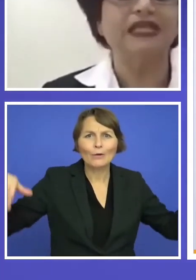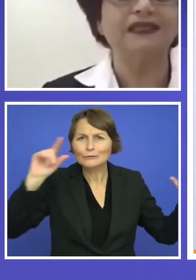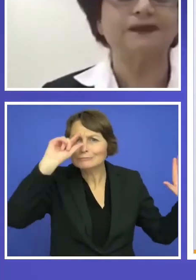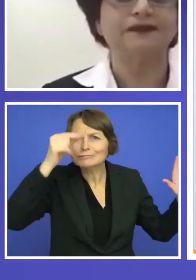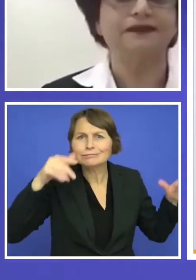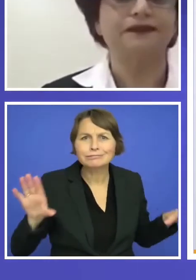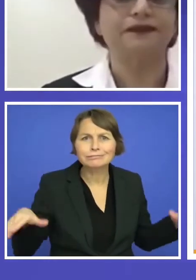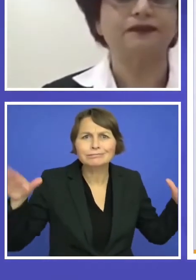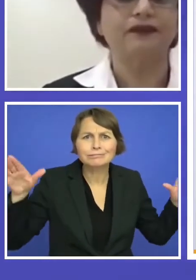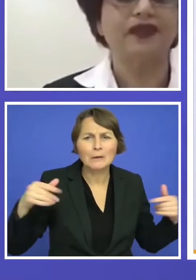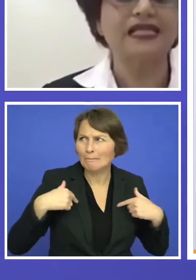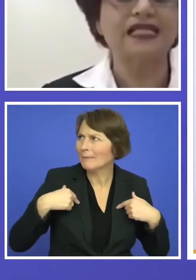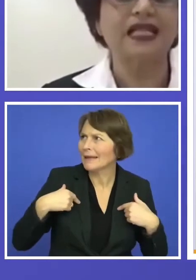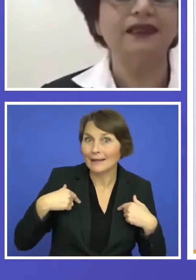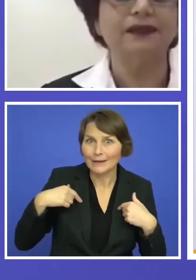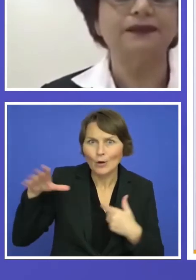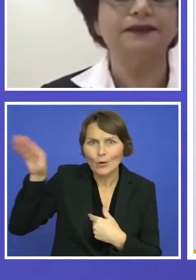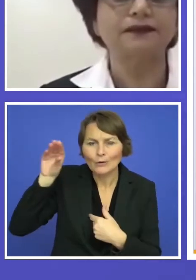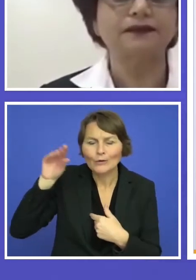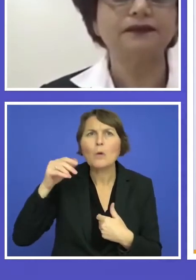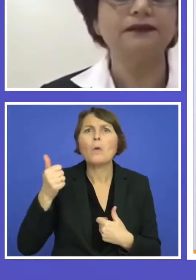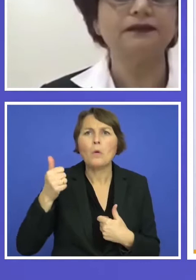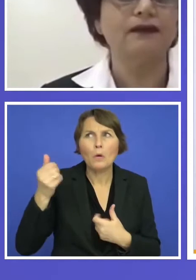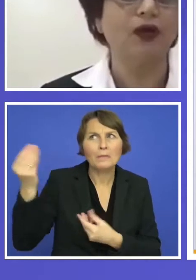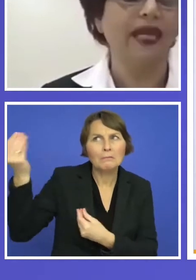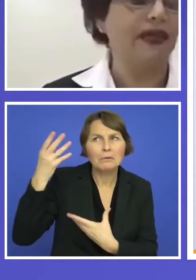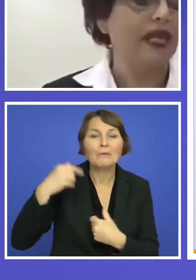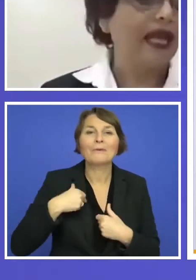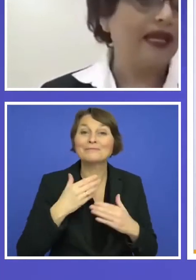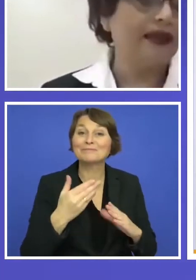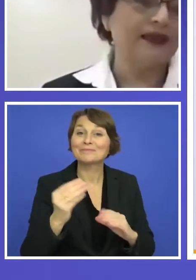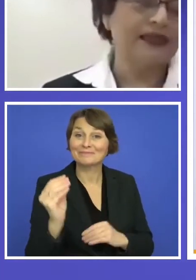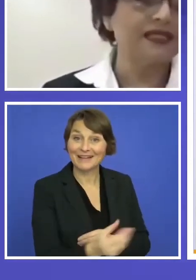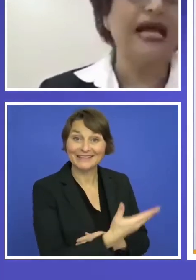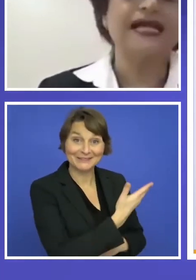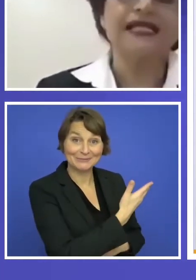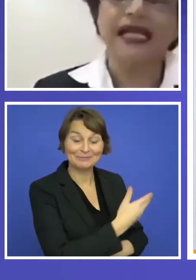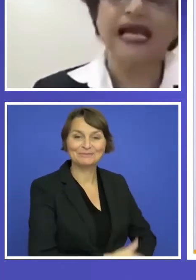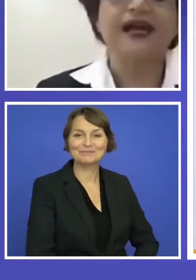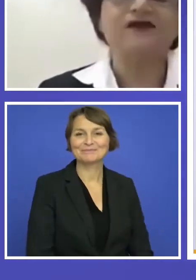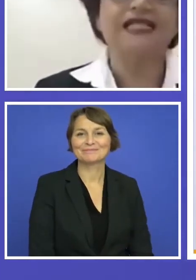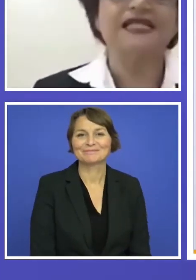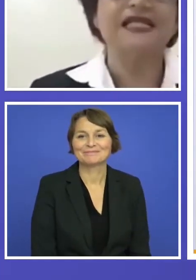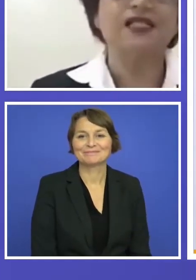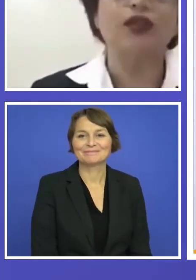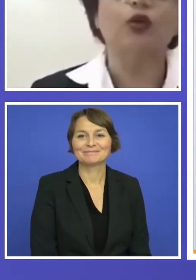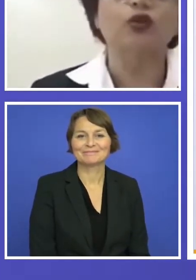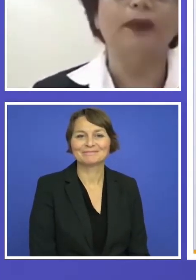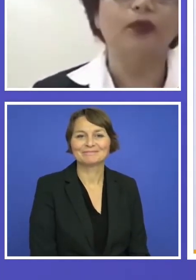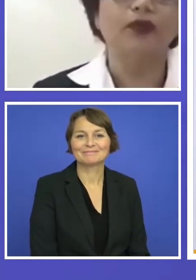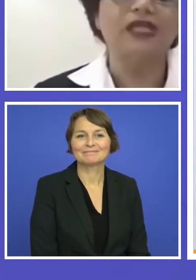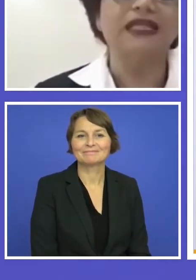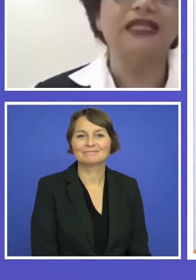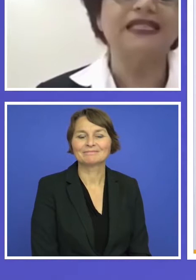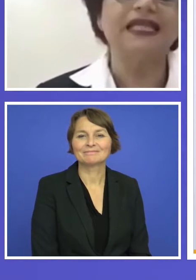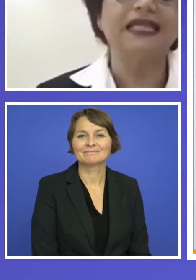Next, please. Next slide. Okay, as I have said, since